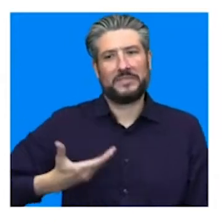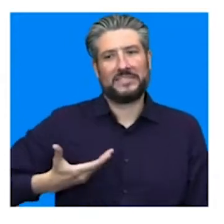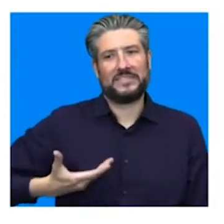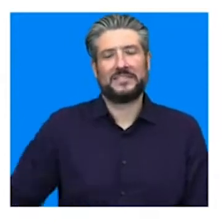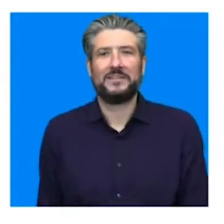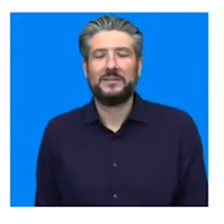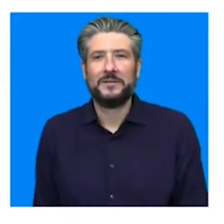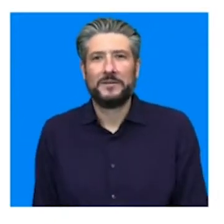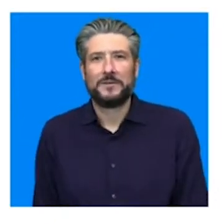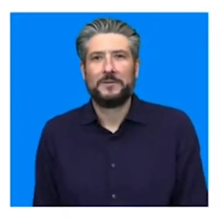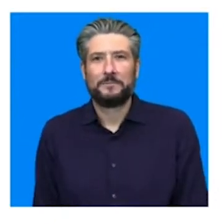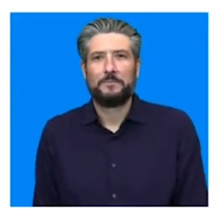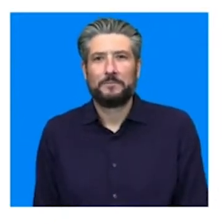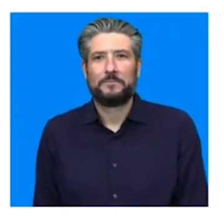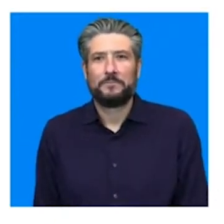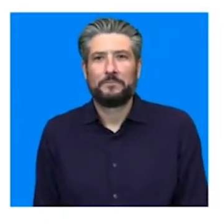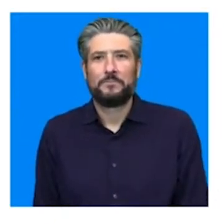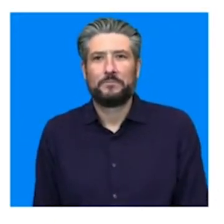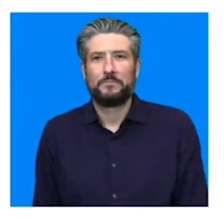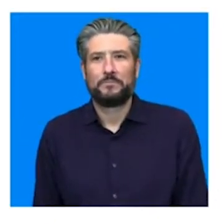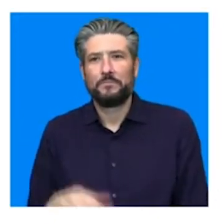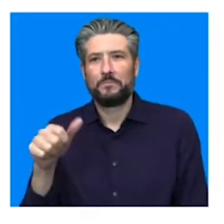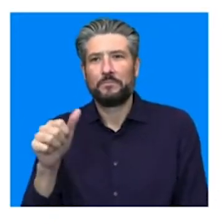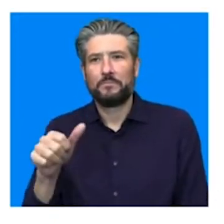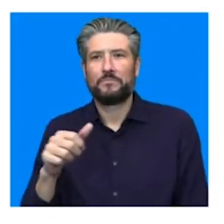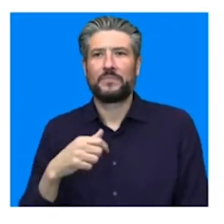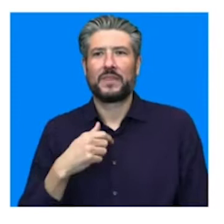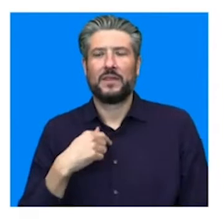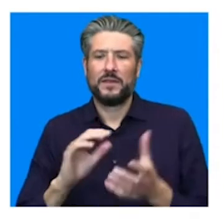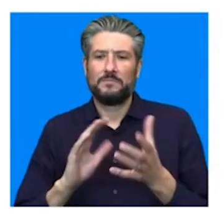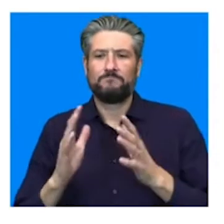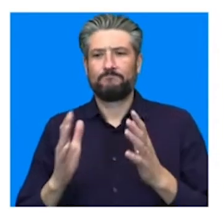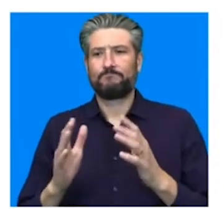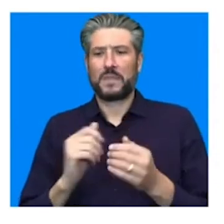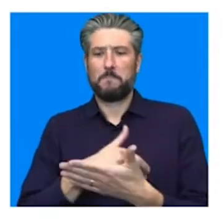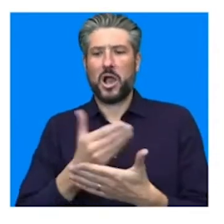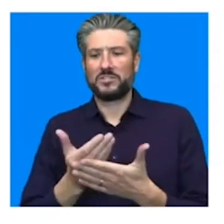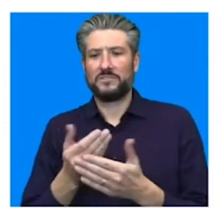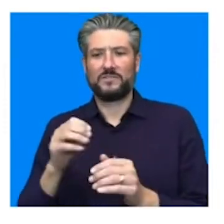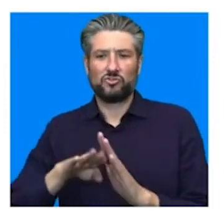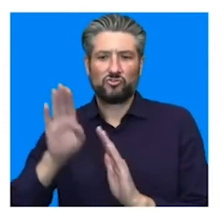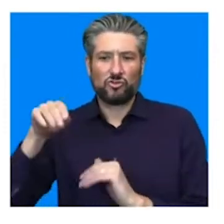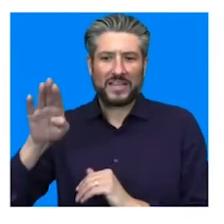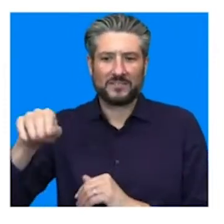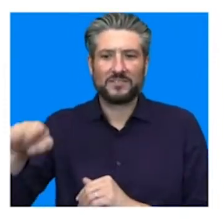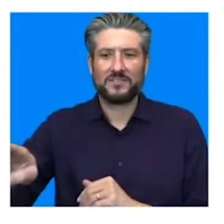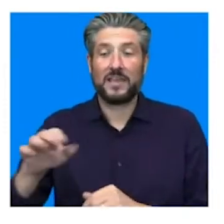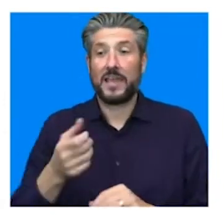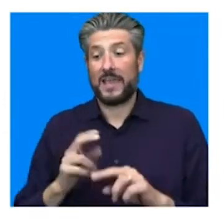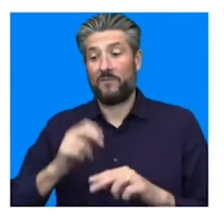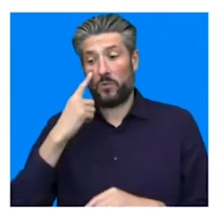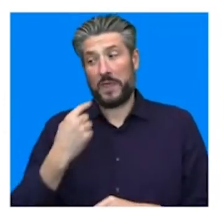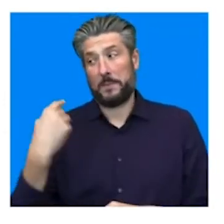part of almost like a meta trend that if you go back 20, 30 years